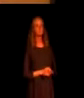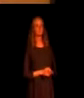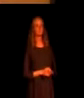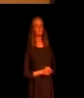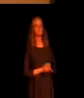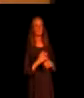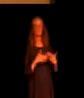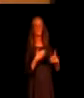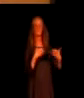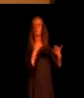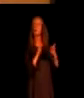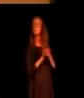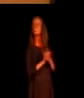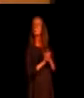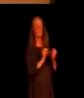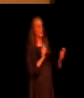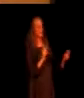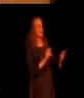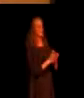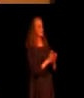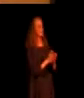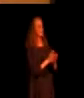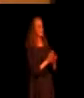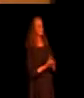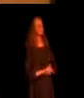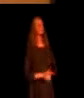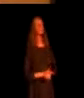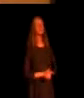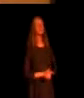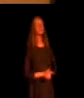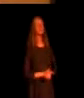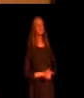We rolling? Okay.